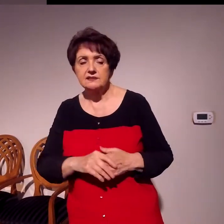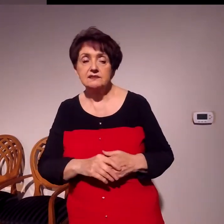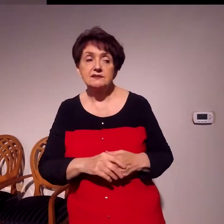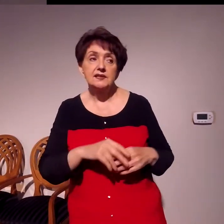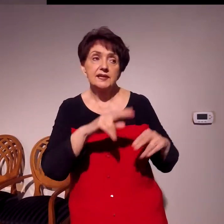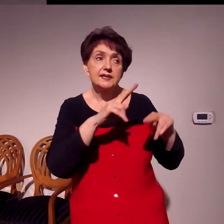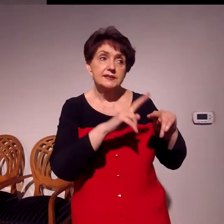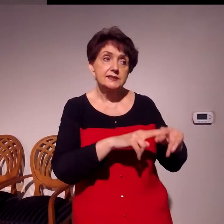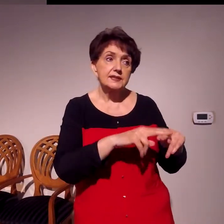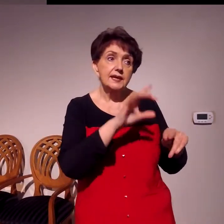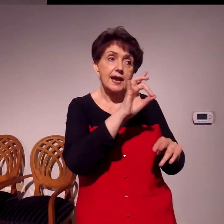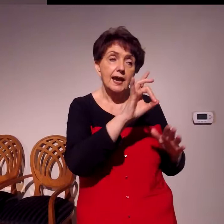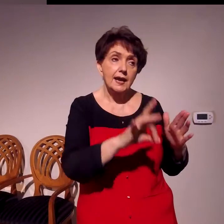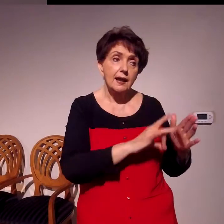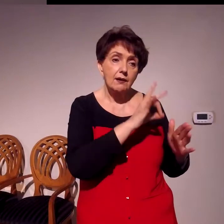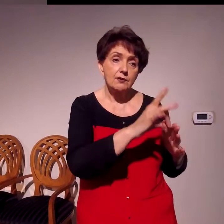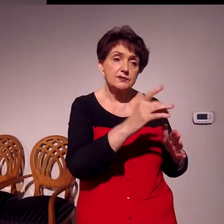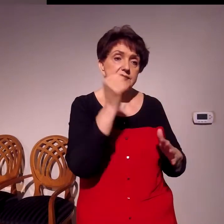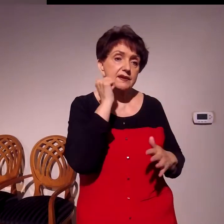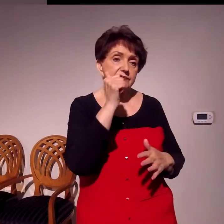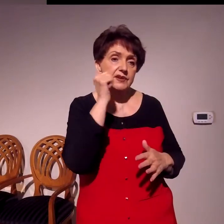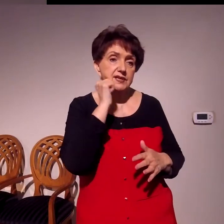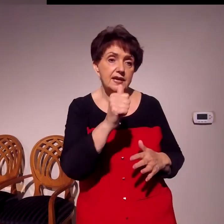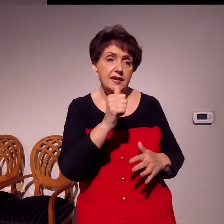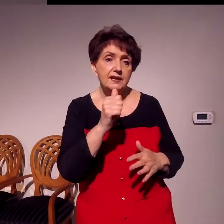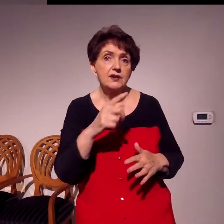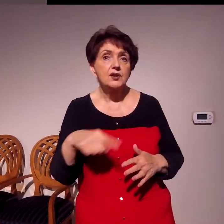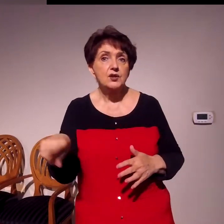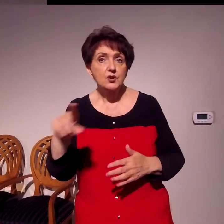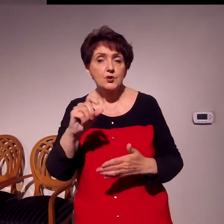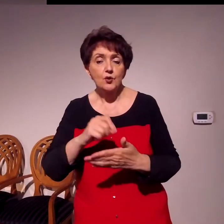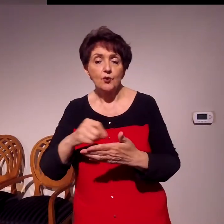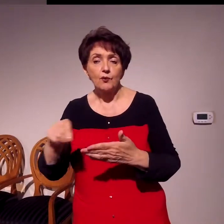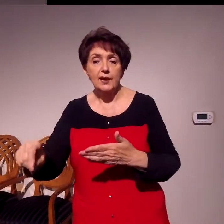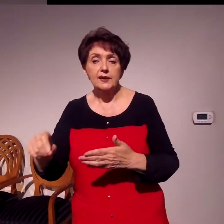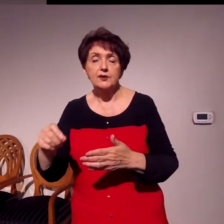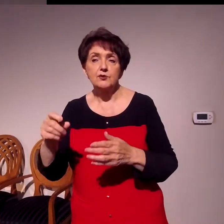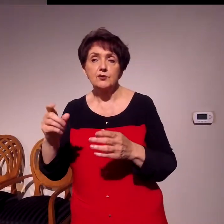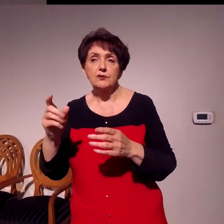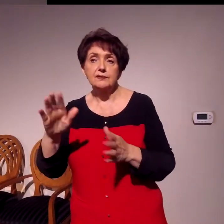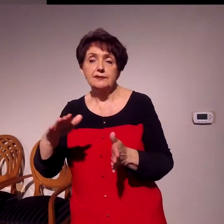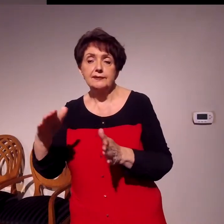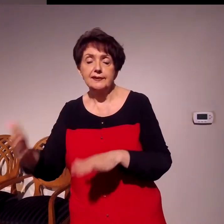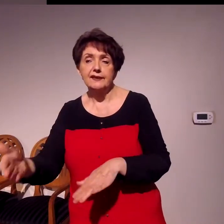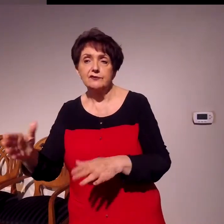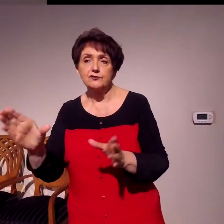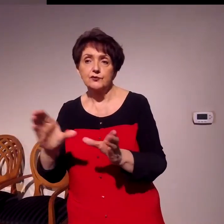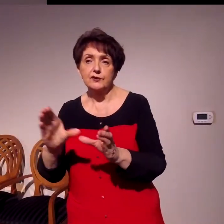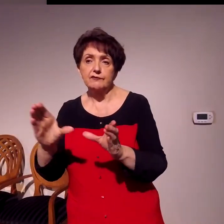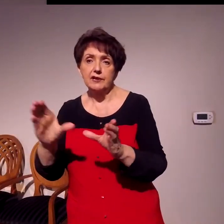8 hours a day, you are writing your own death certificate.